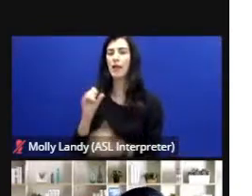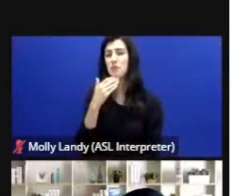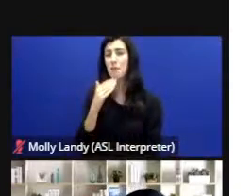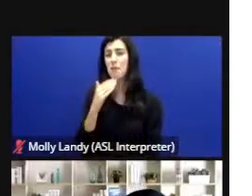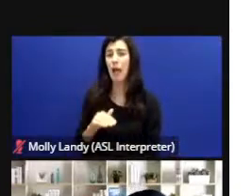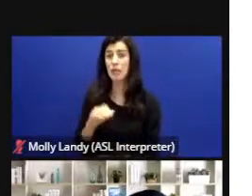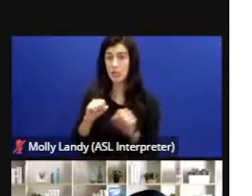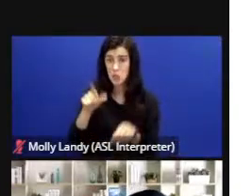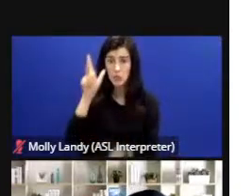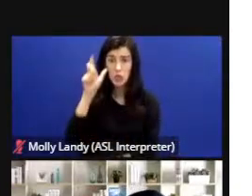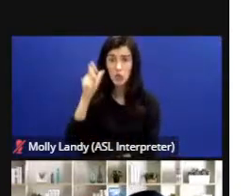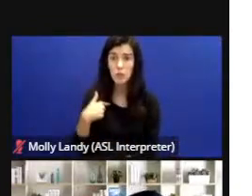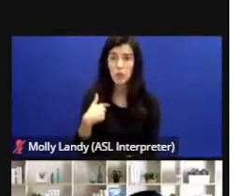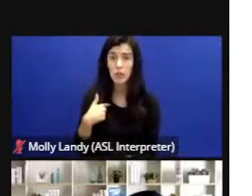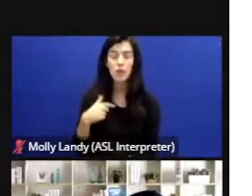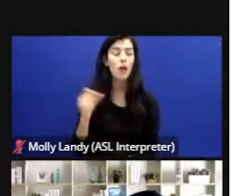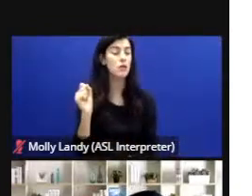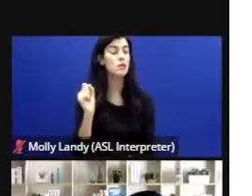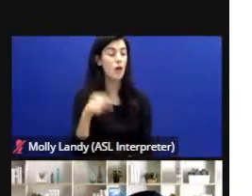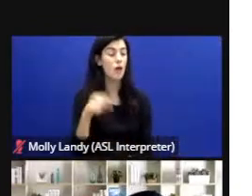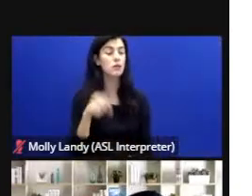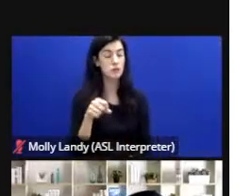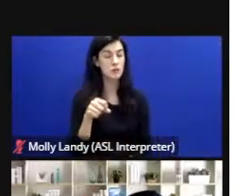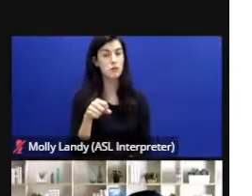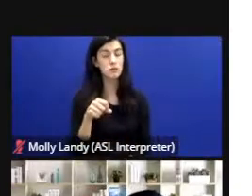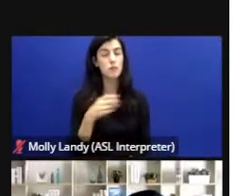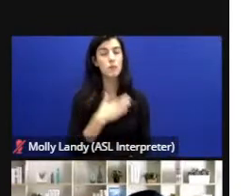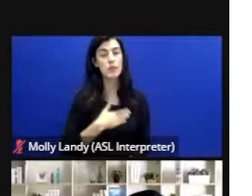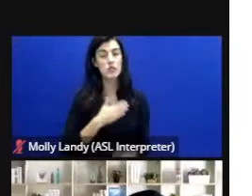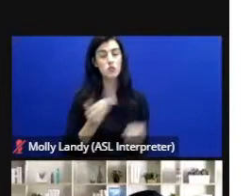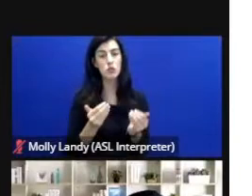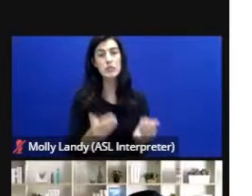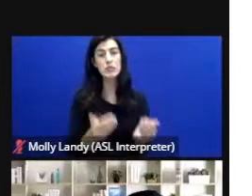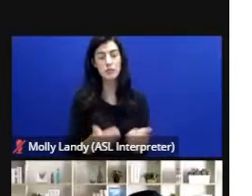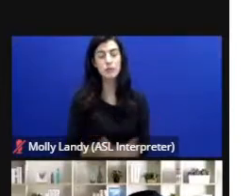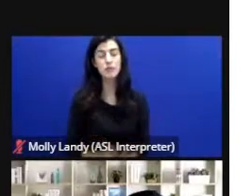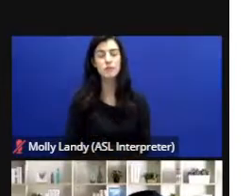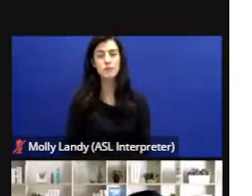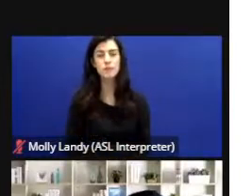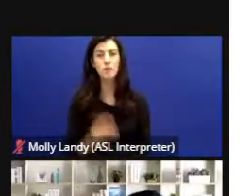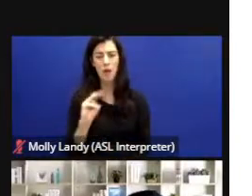Can you hear me? Yes, please proceed.